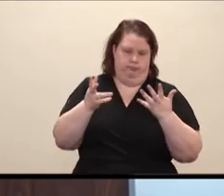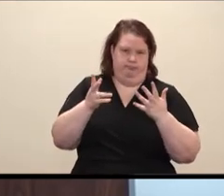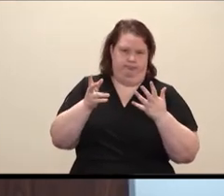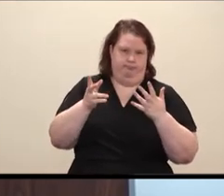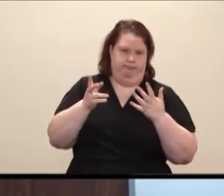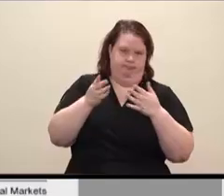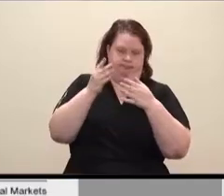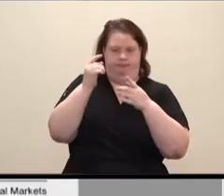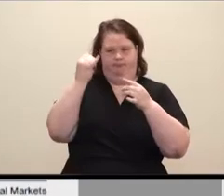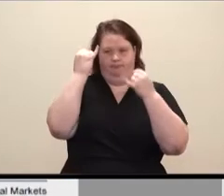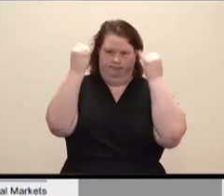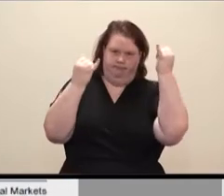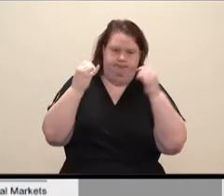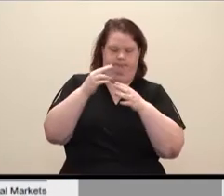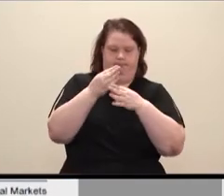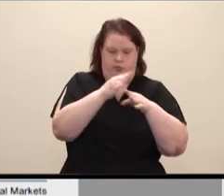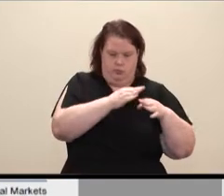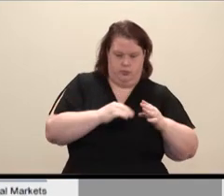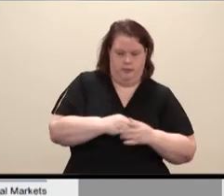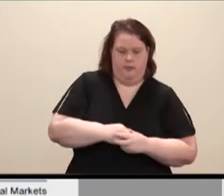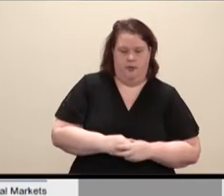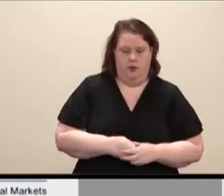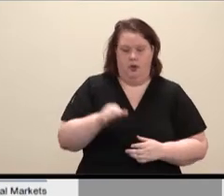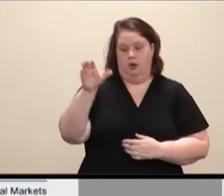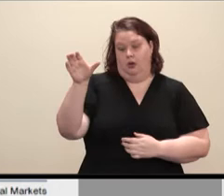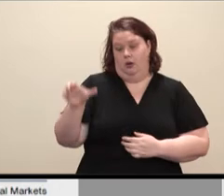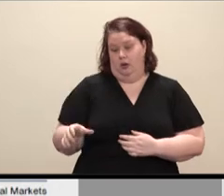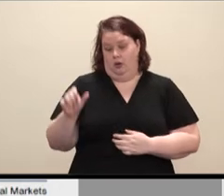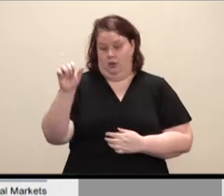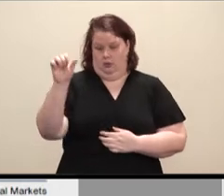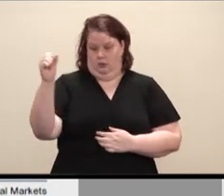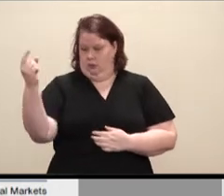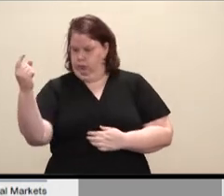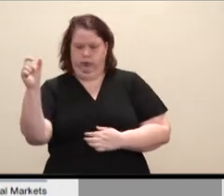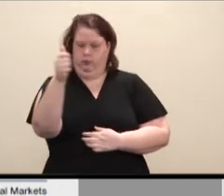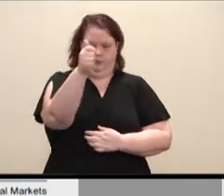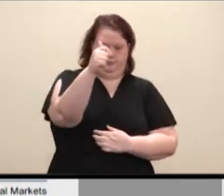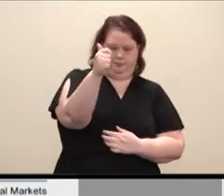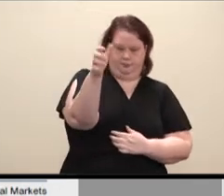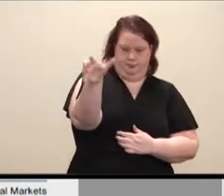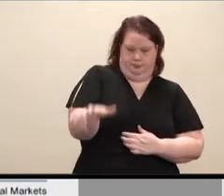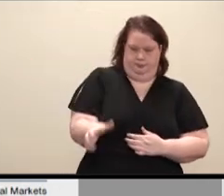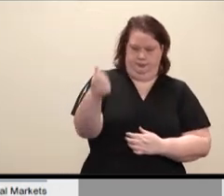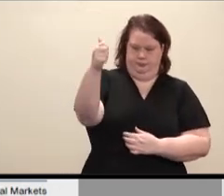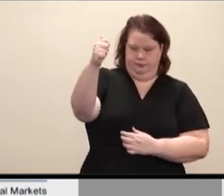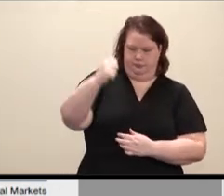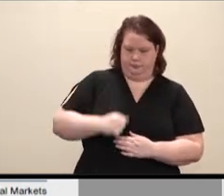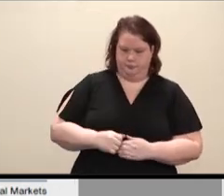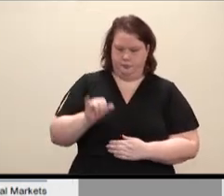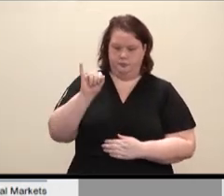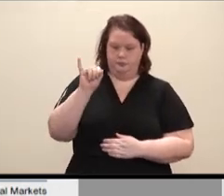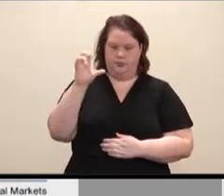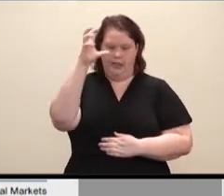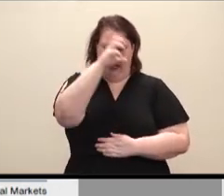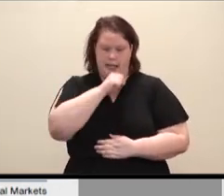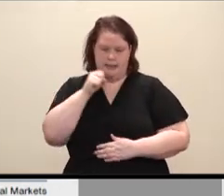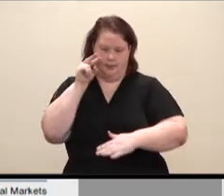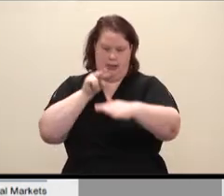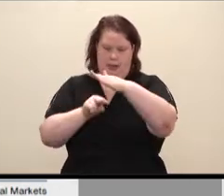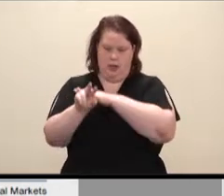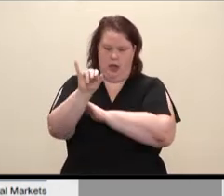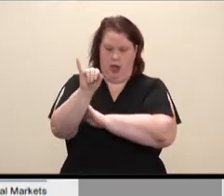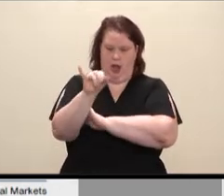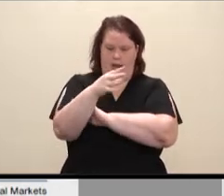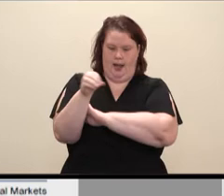way over to column 11, well, column 10 shows the estimated INS tax rate for each year of the